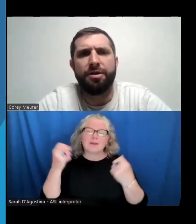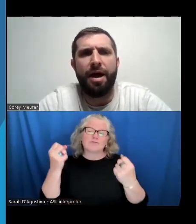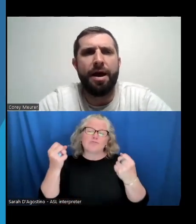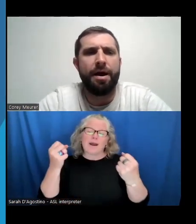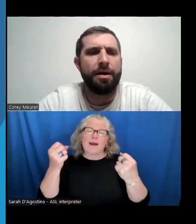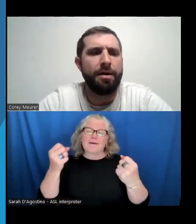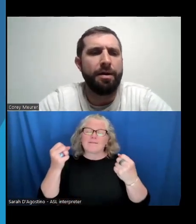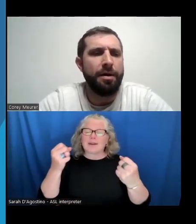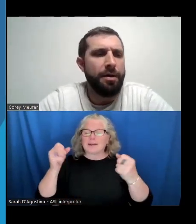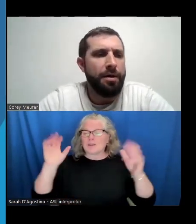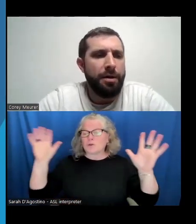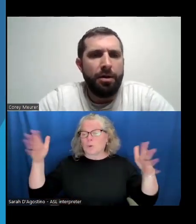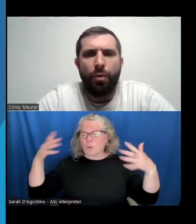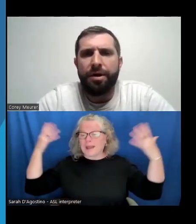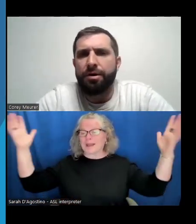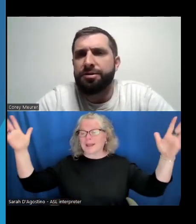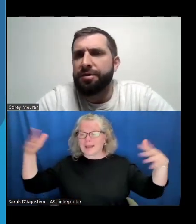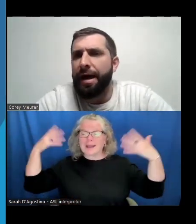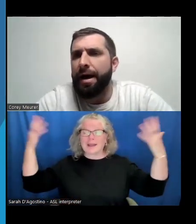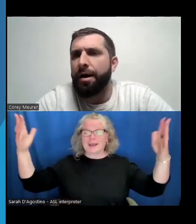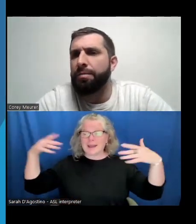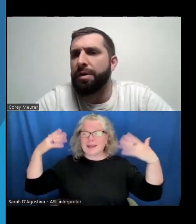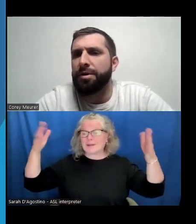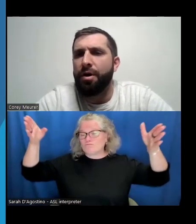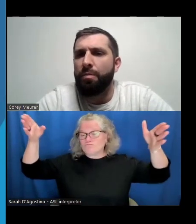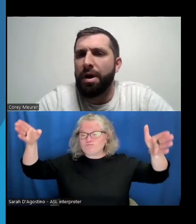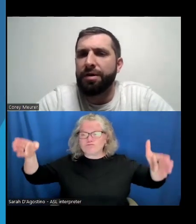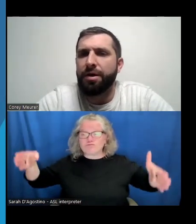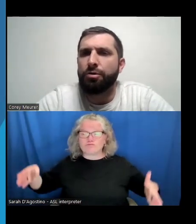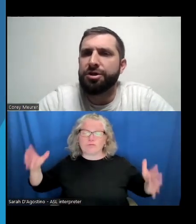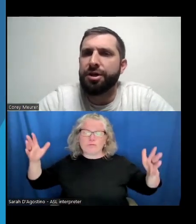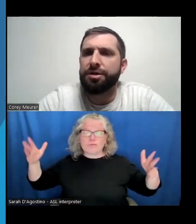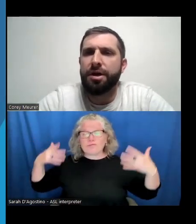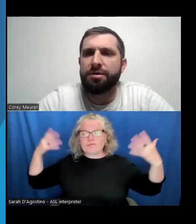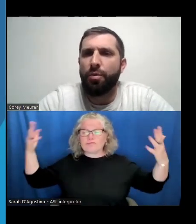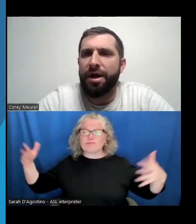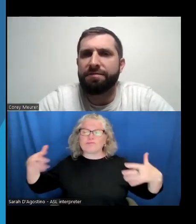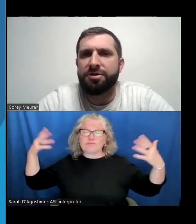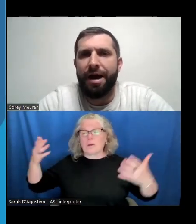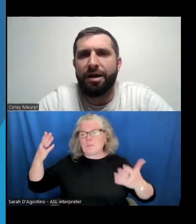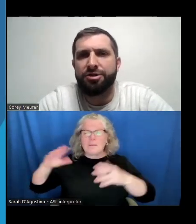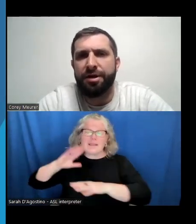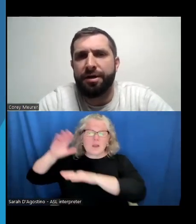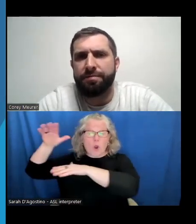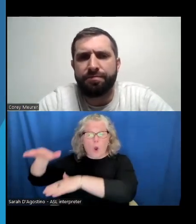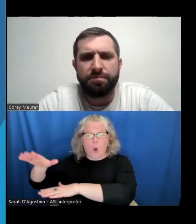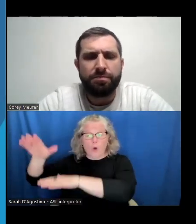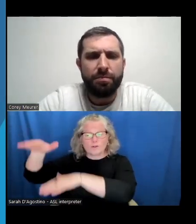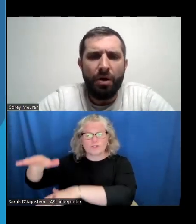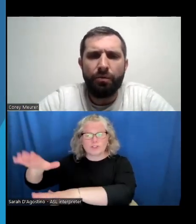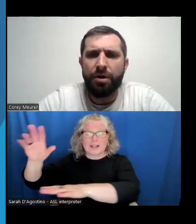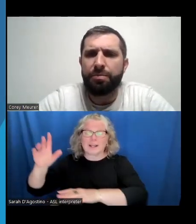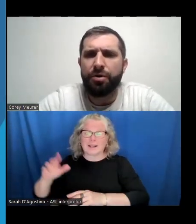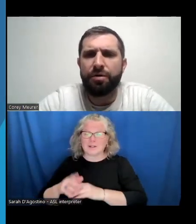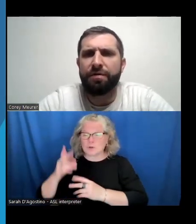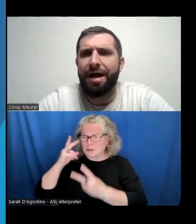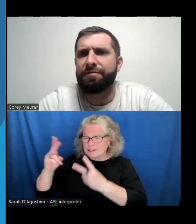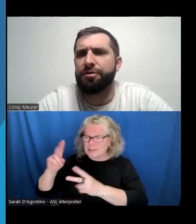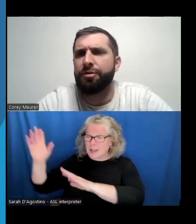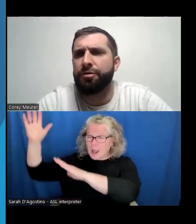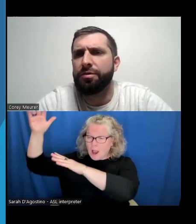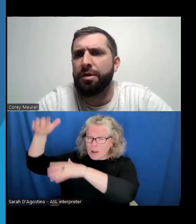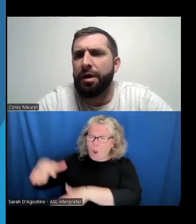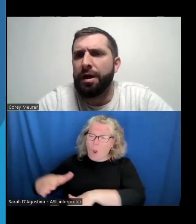blowing in your hair, windows are down, maybe you're going by the ocean, you got the waves crashing, really